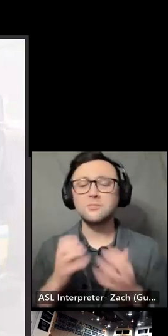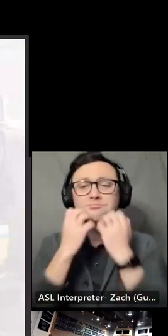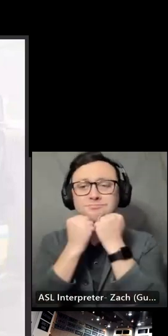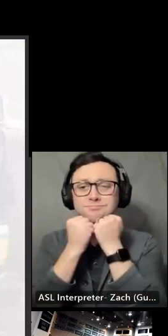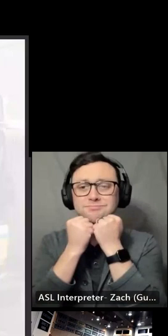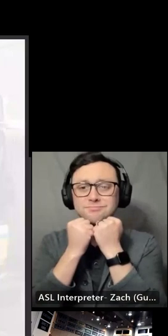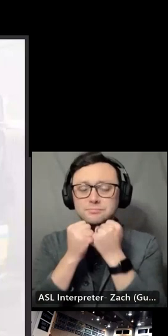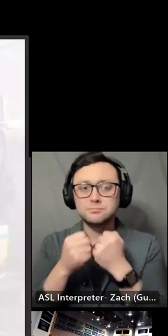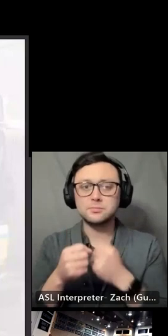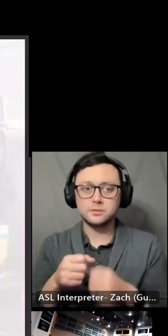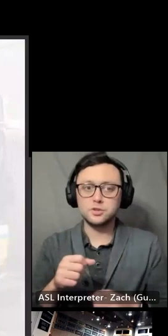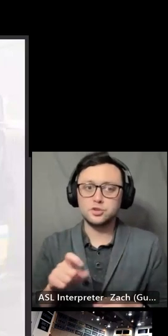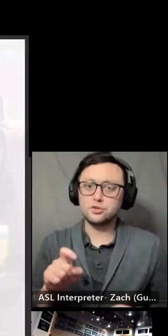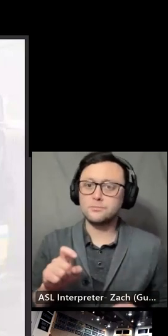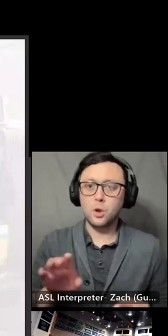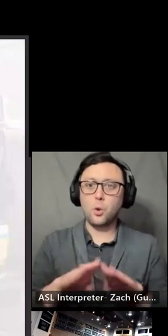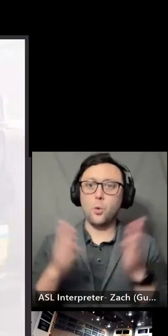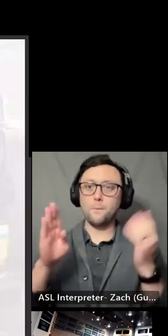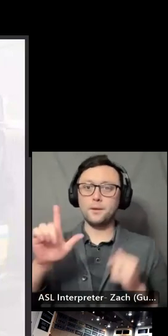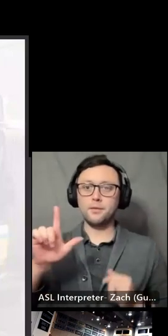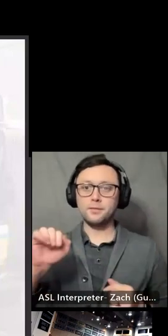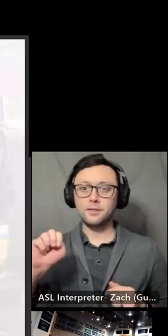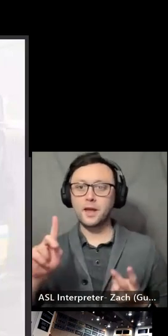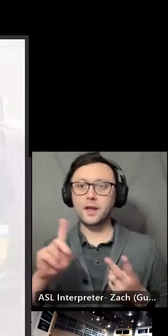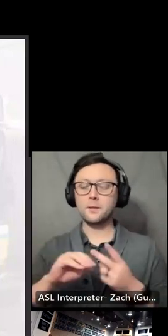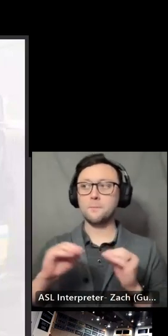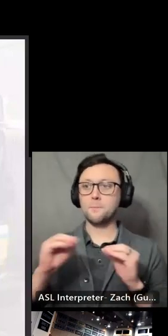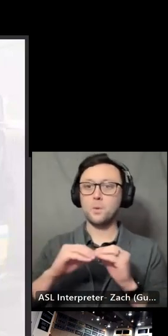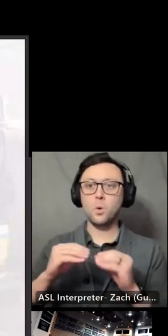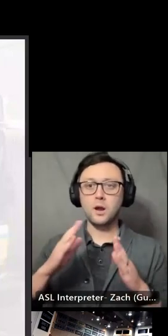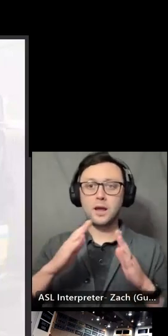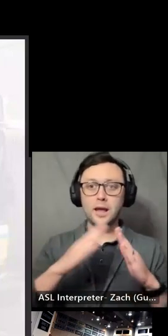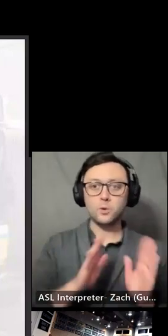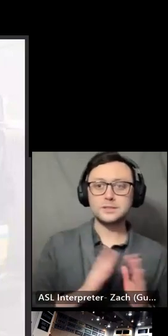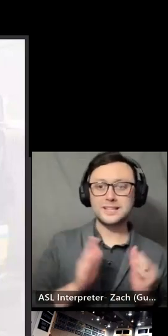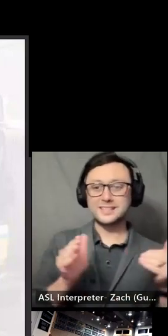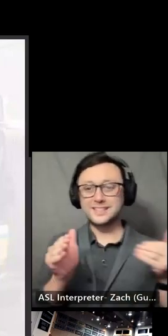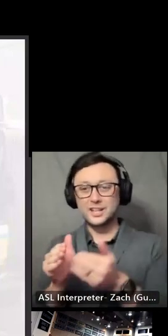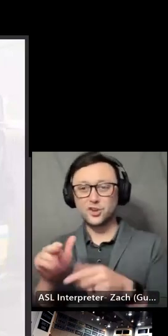have open land, more housing right next to the train.